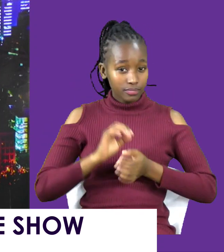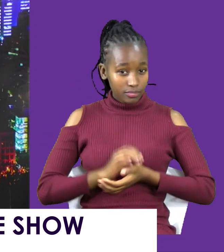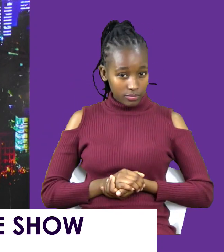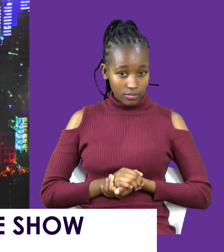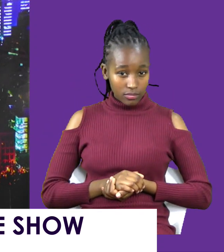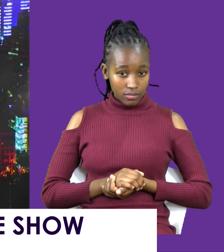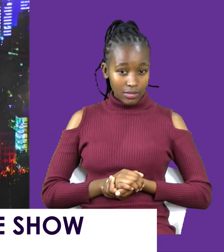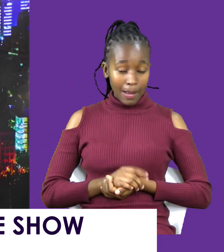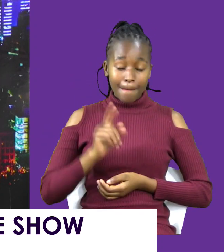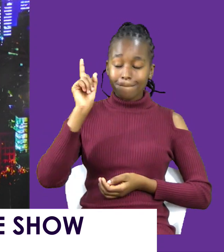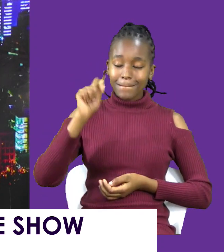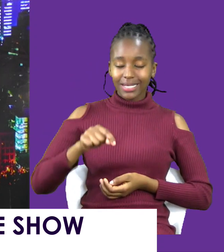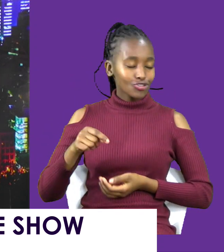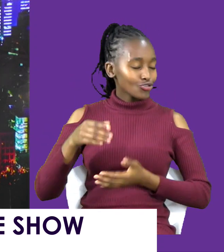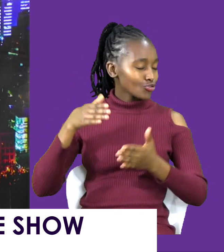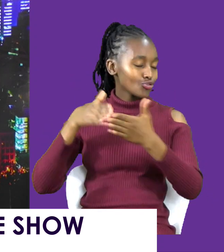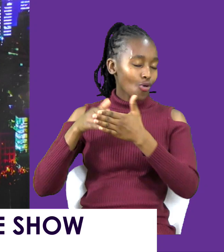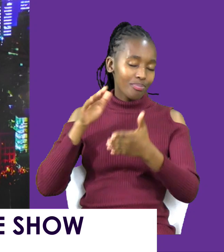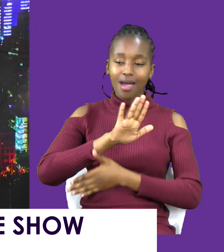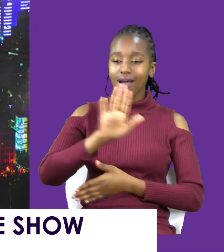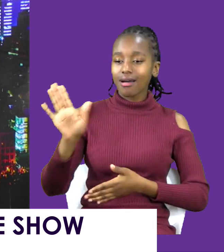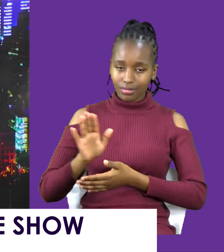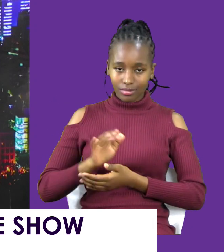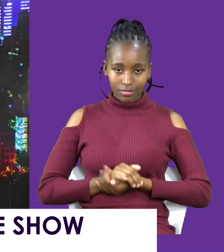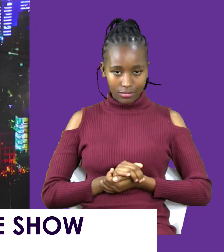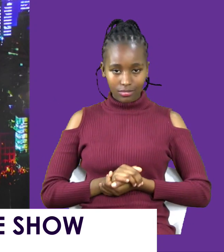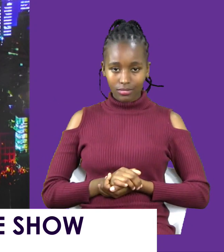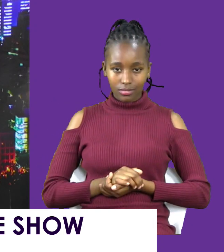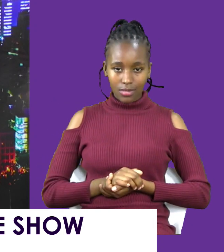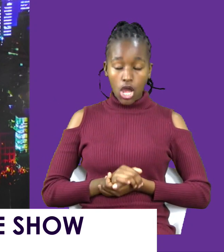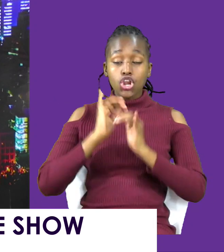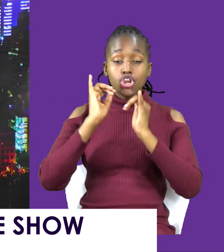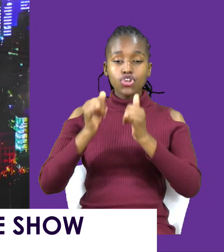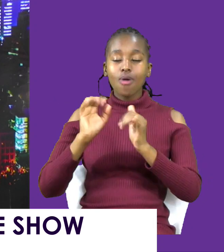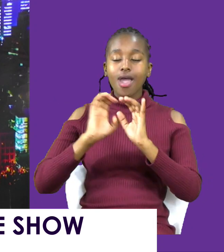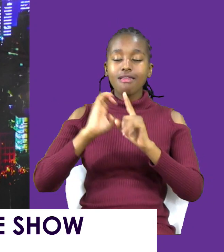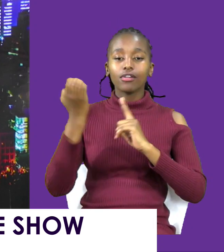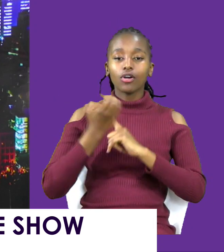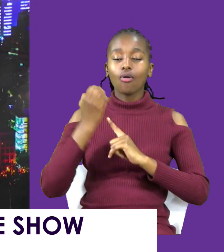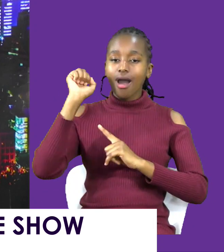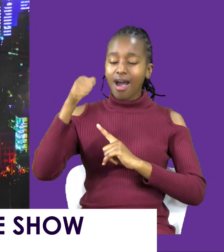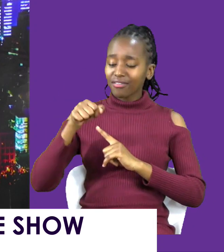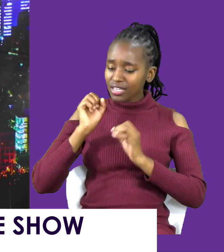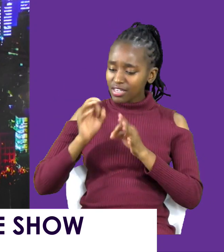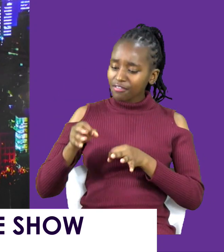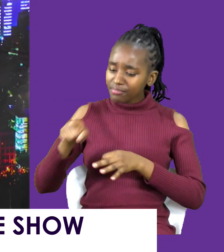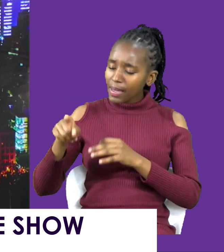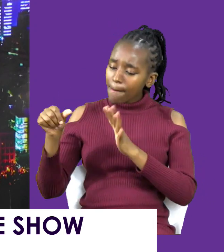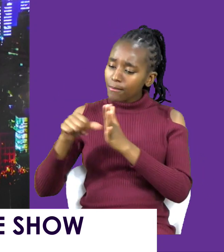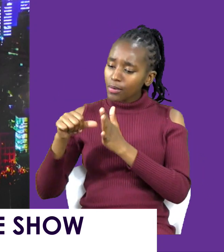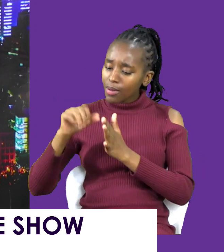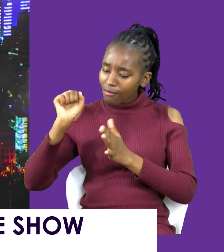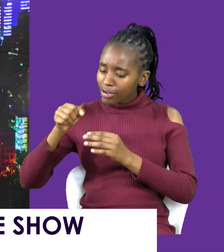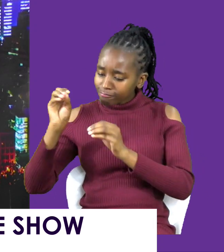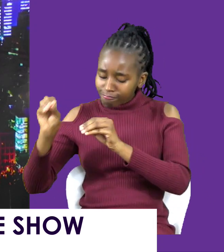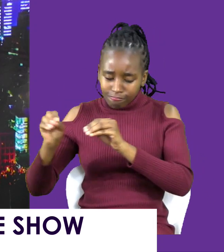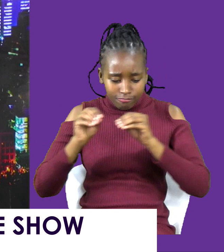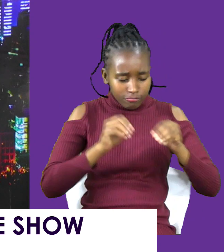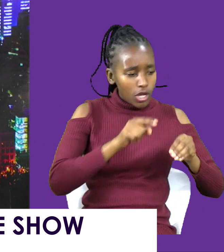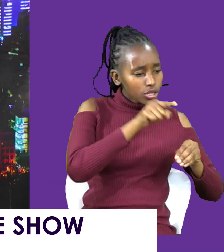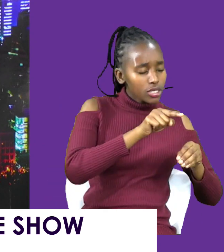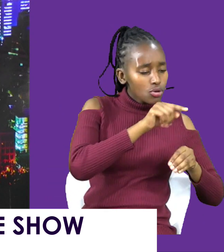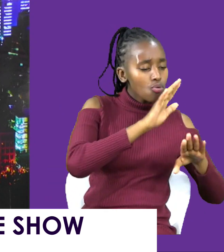that environment. There is another environment. That environment is just, there is a mystery. There